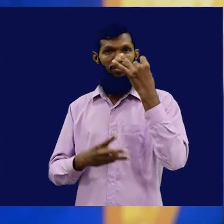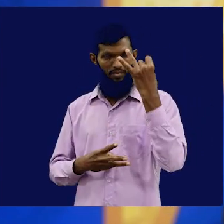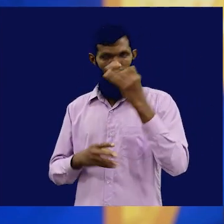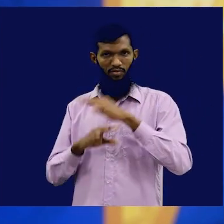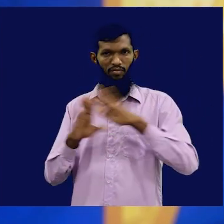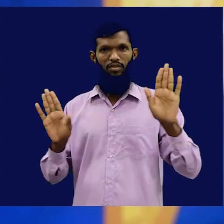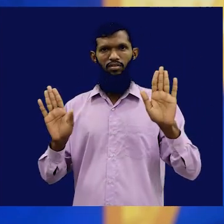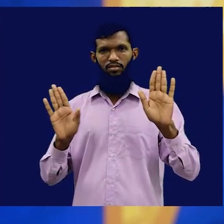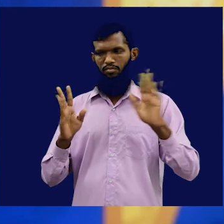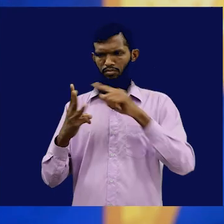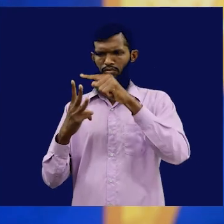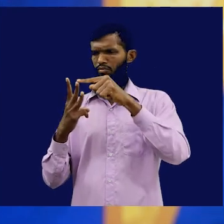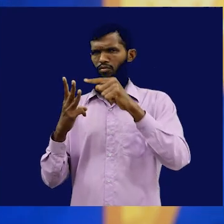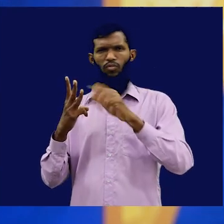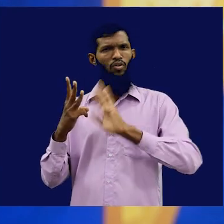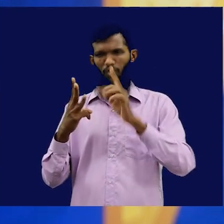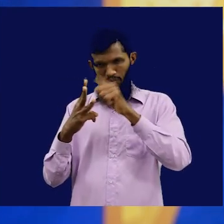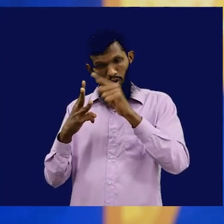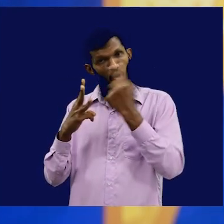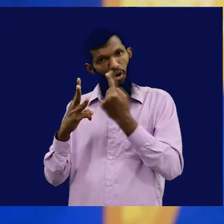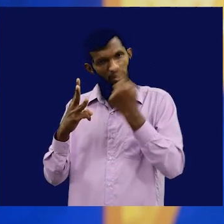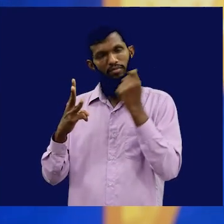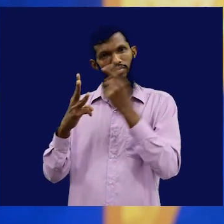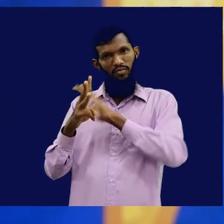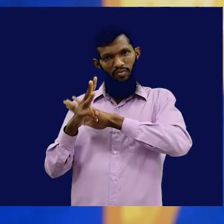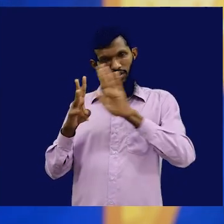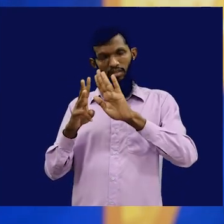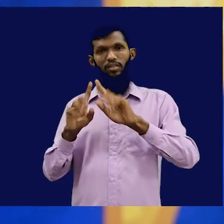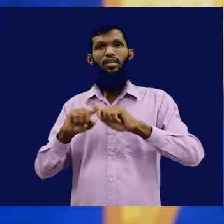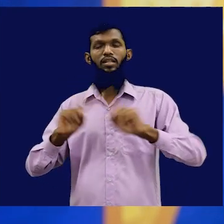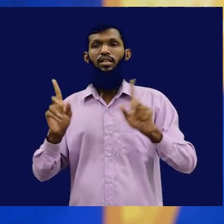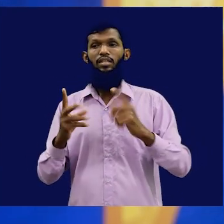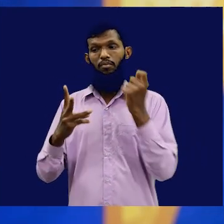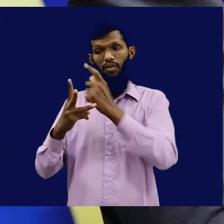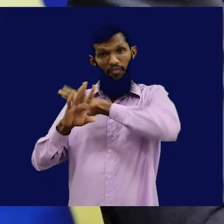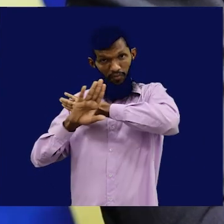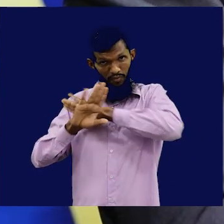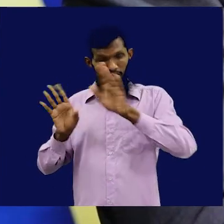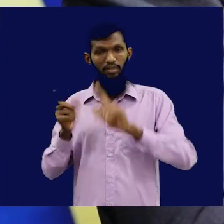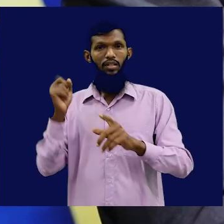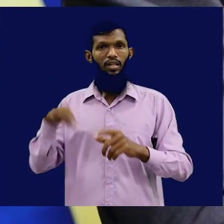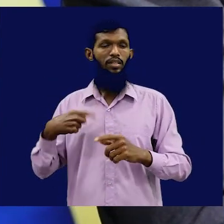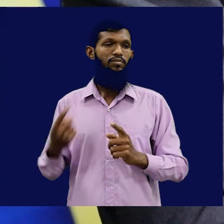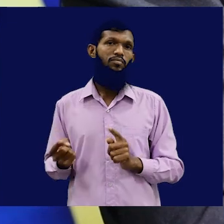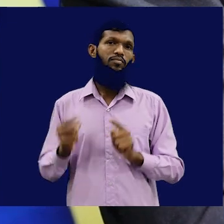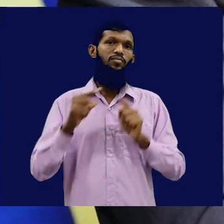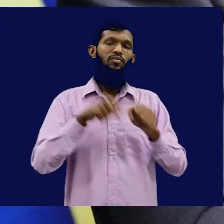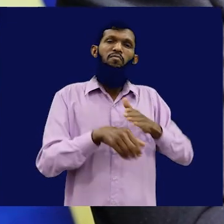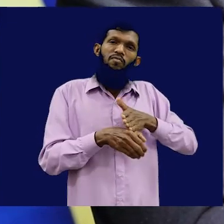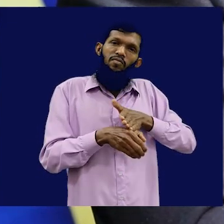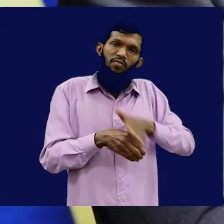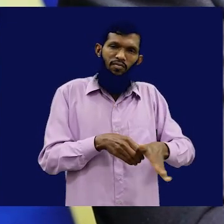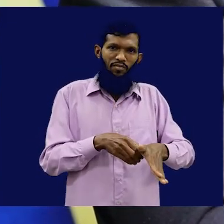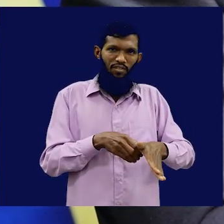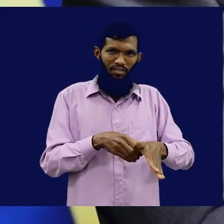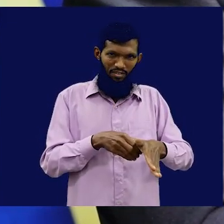On this day, only this Jamra or Jamarat al-Aqaba will be pelted or stoned. After the Ramy, pilgrims will